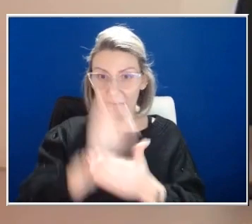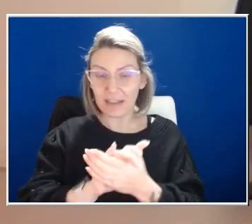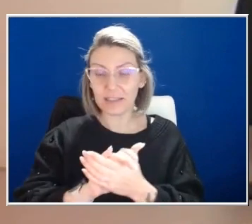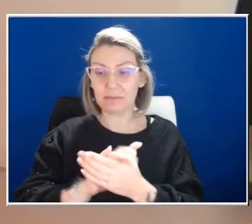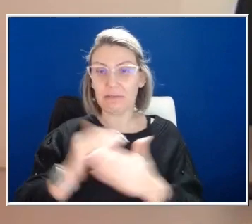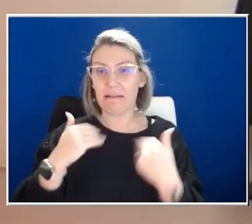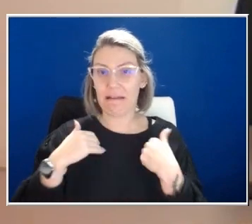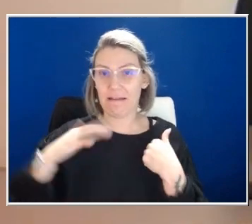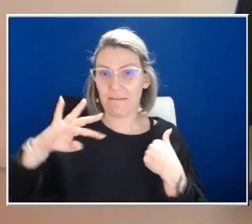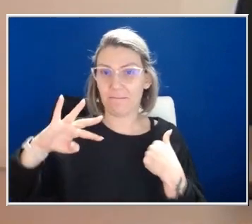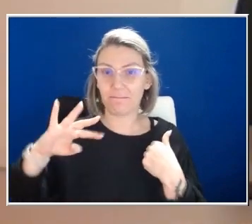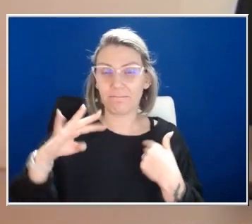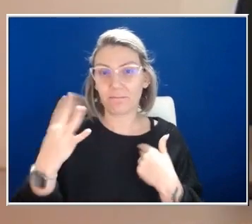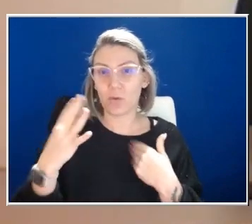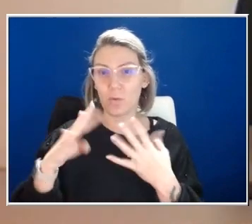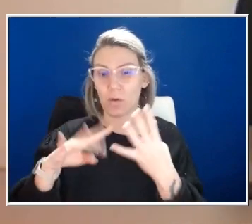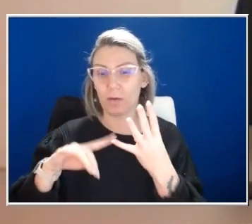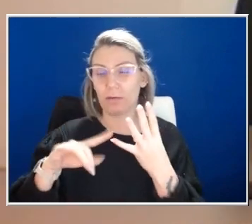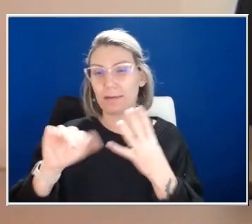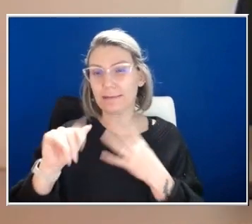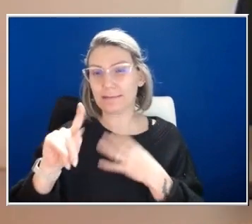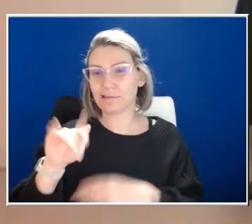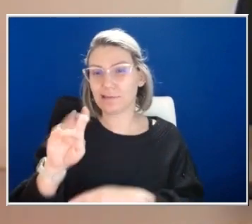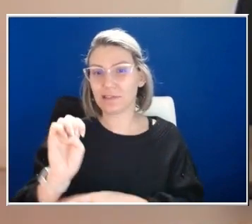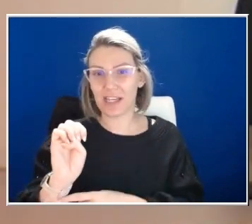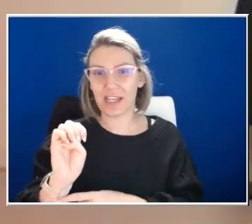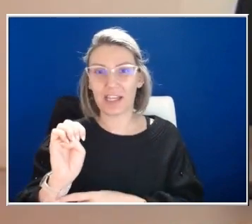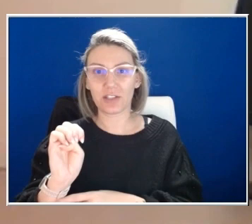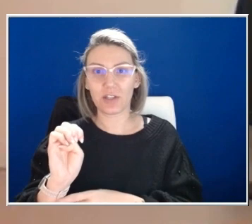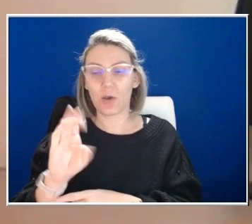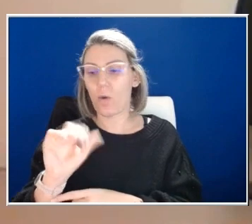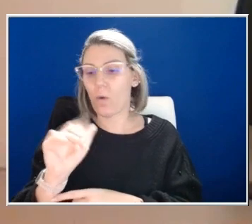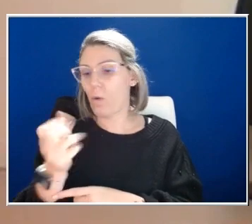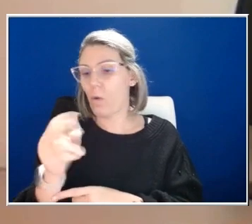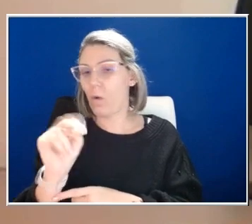it was also the day that we actually closed the country down.